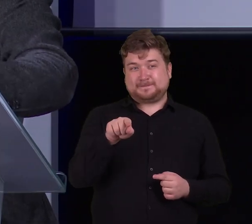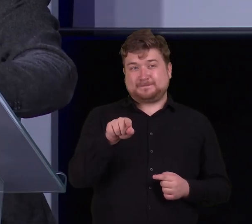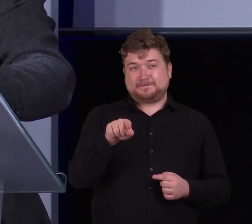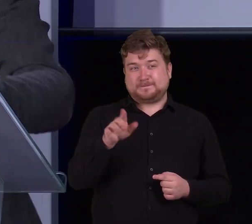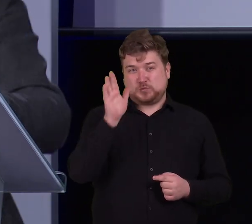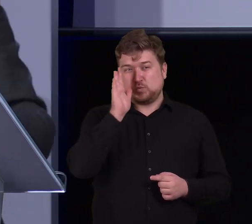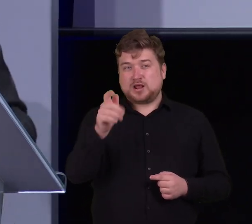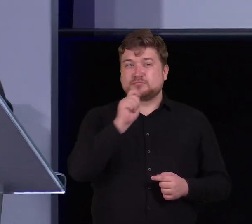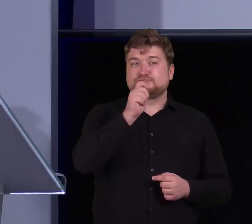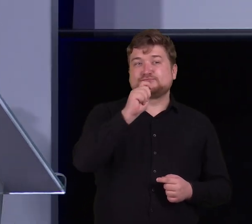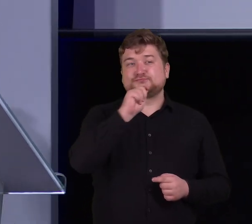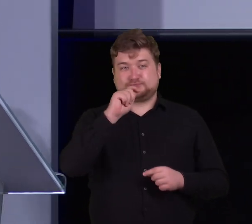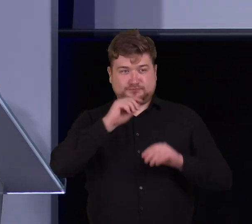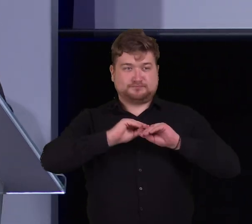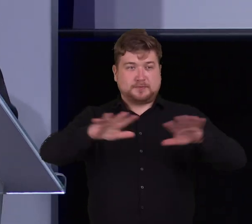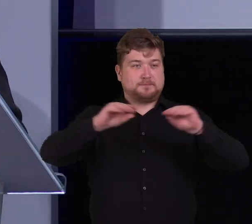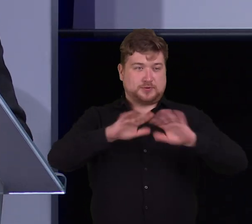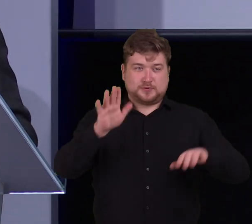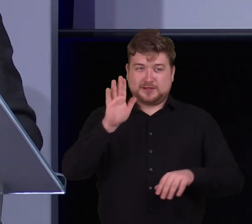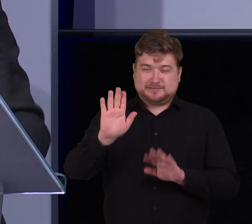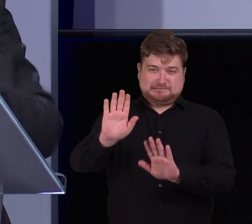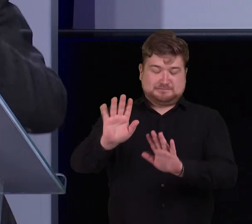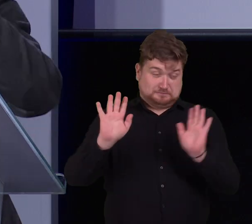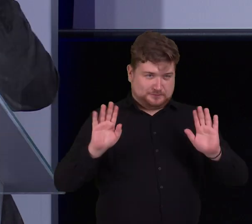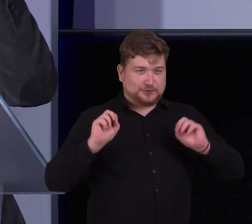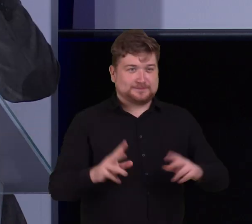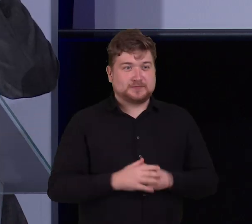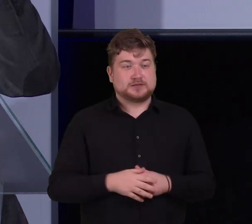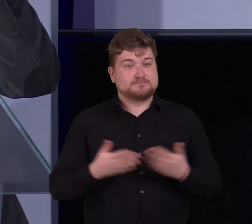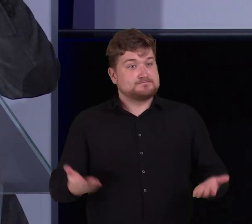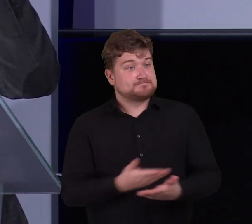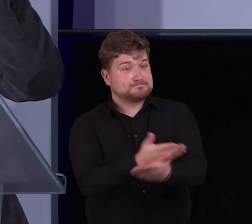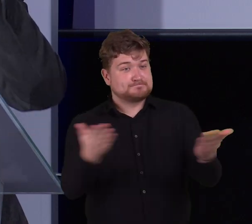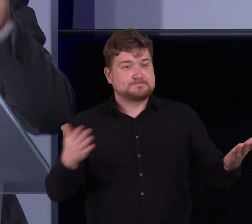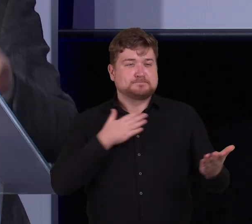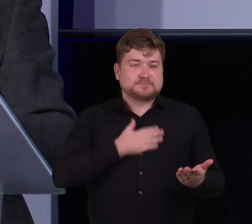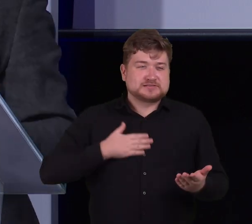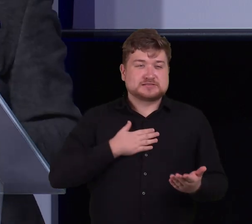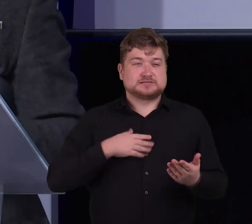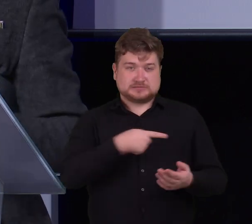coffee break. So just to sum up, I will reside from last Monday.